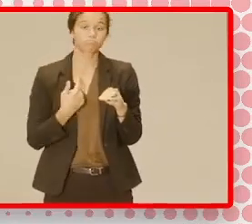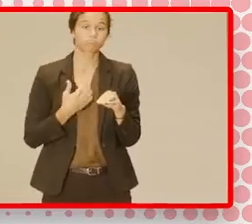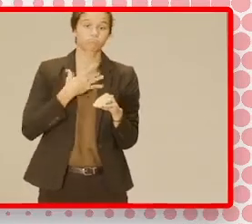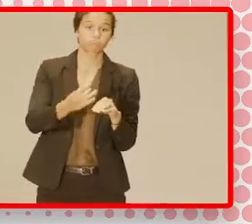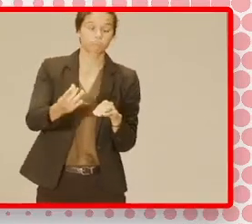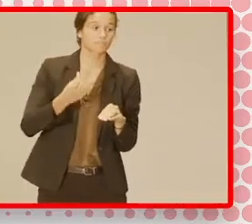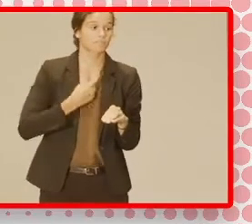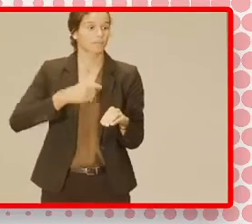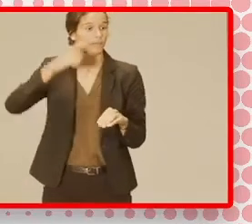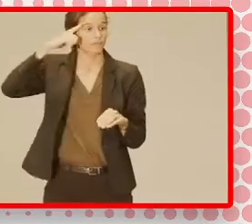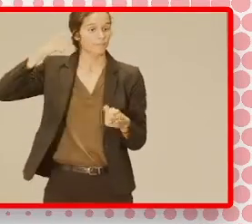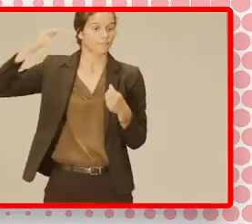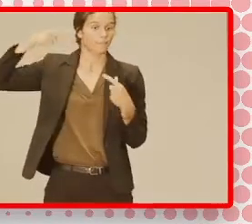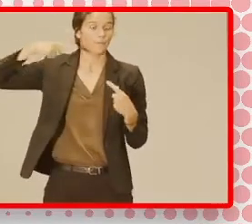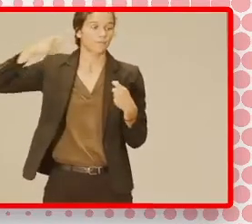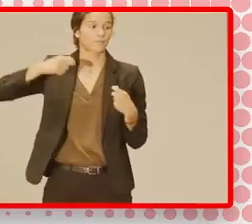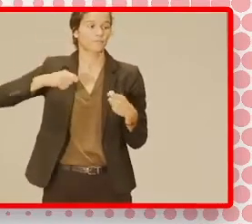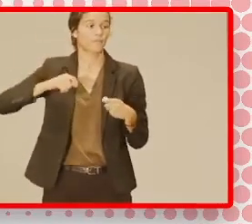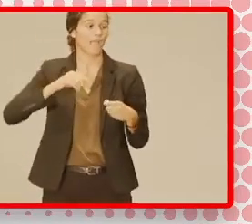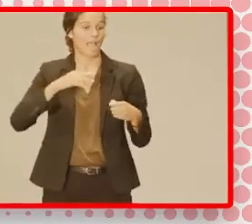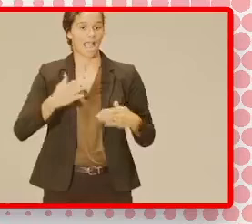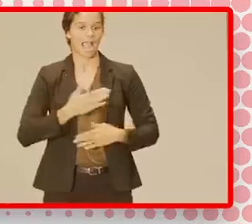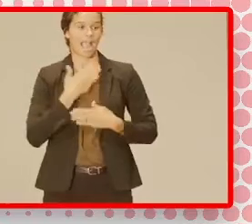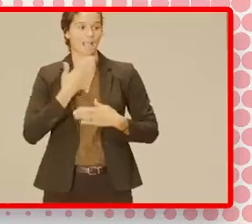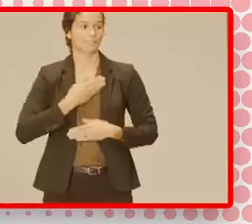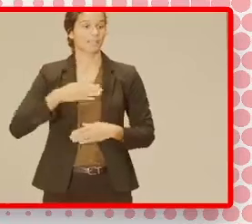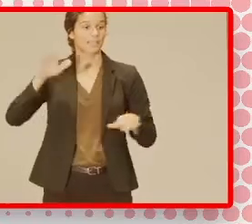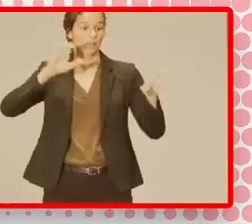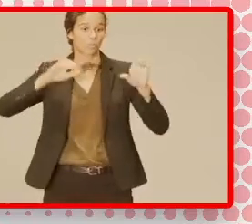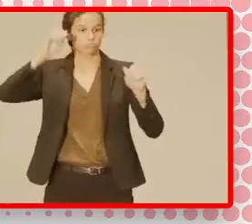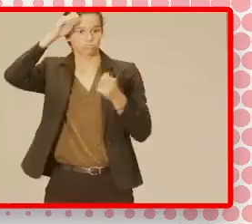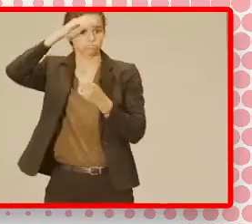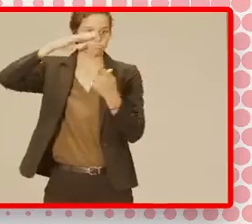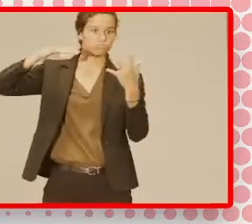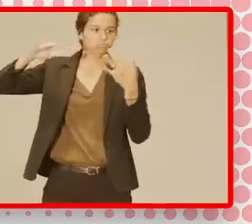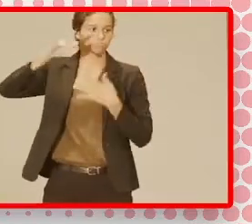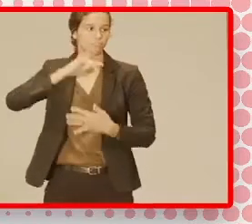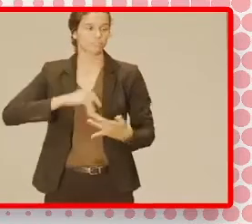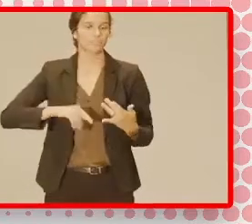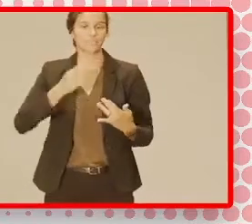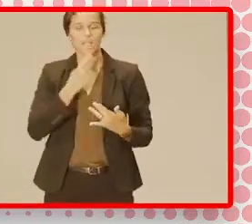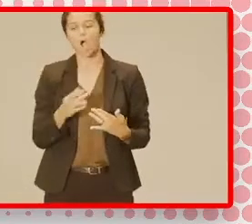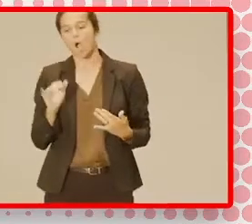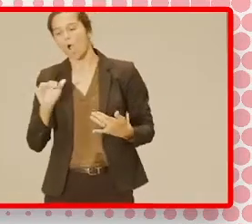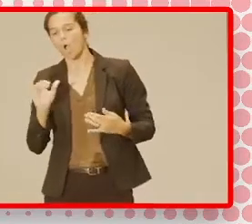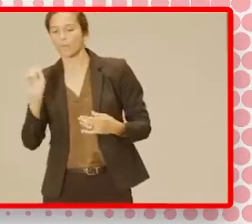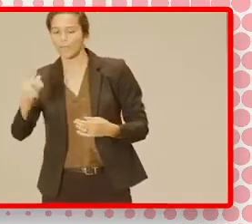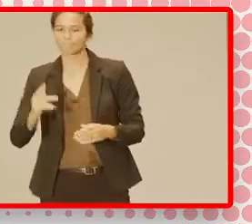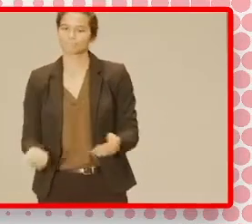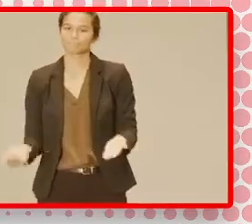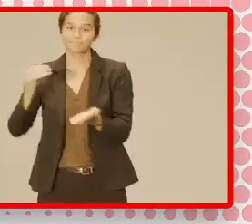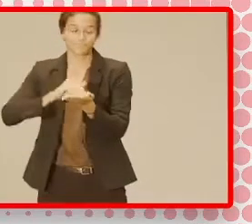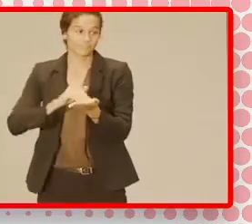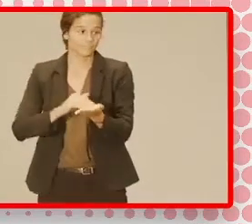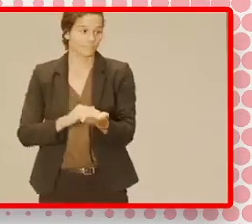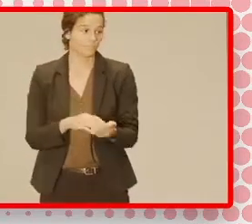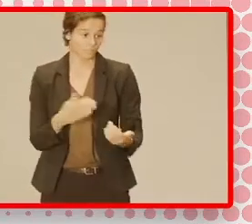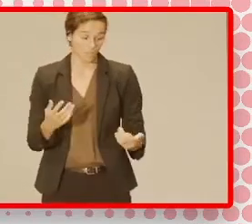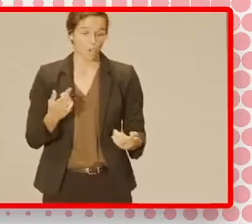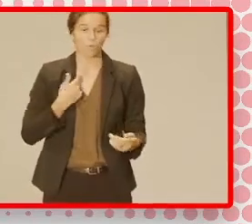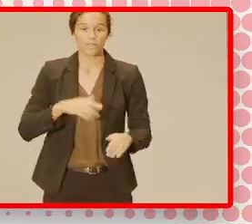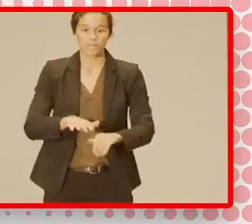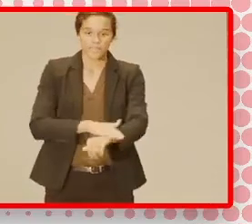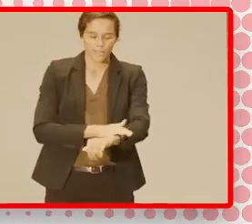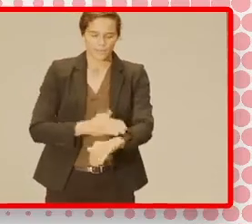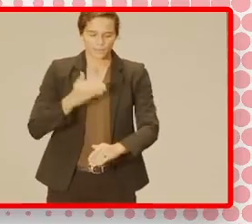happy drug, and it says, okay, I'm going to do it again. So we go really, really slow, and everything we do, we use